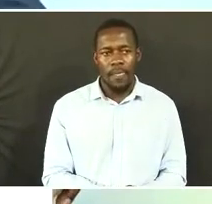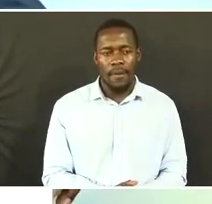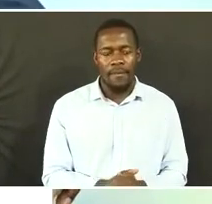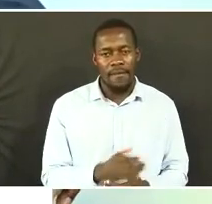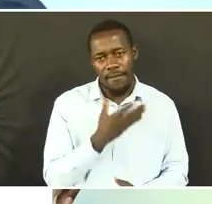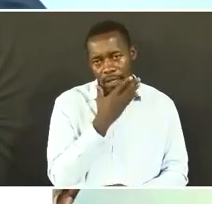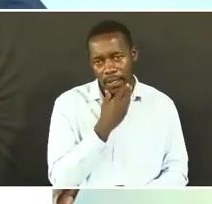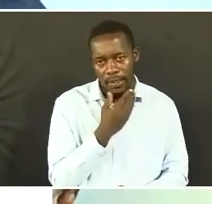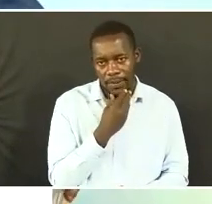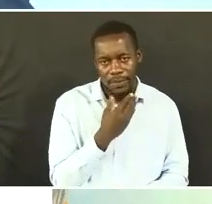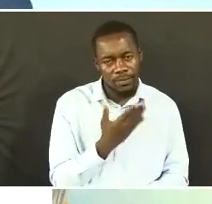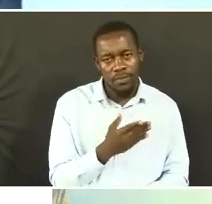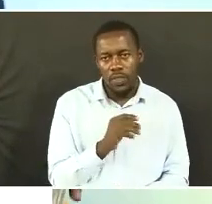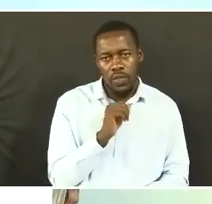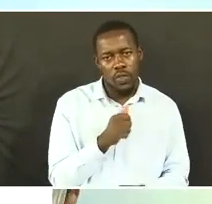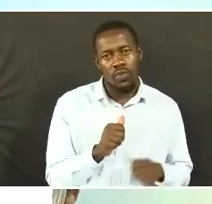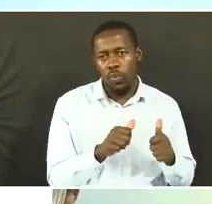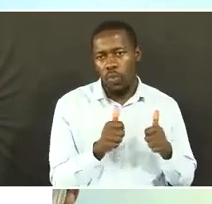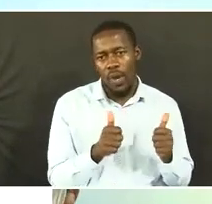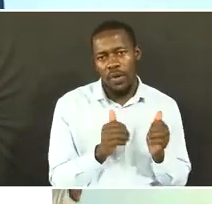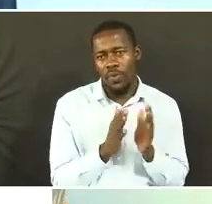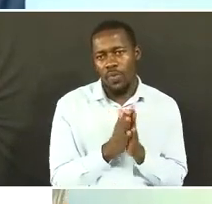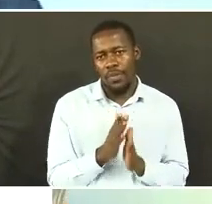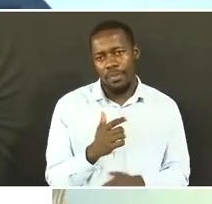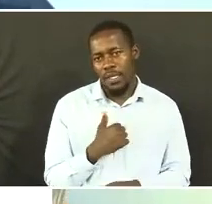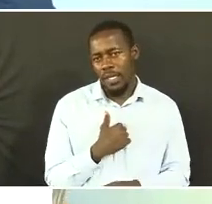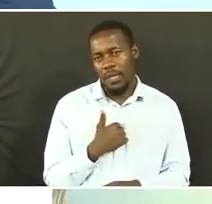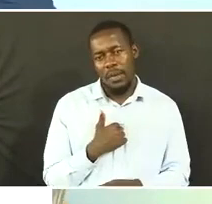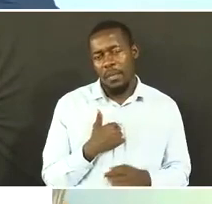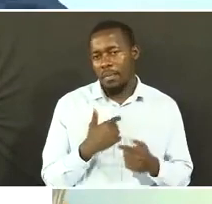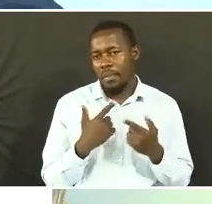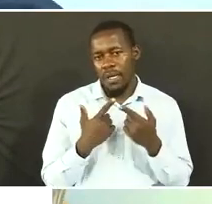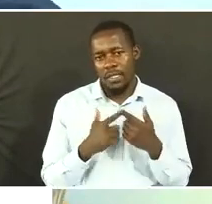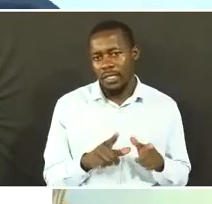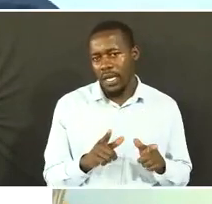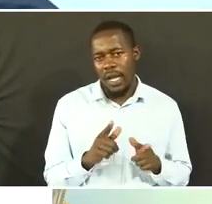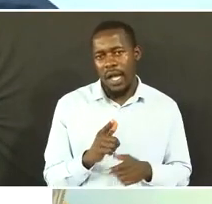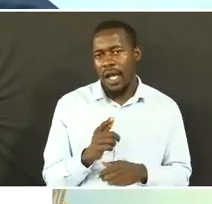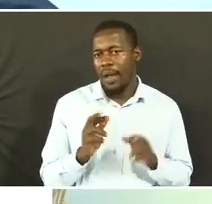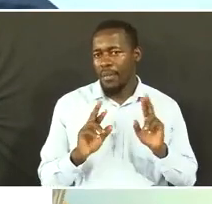Daddy, it is not well with me, but I am all too ashamed.